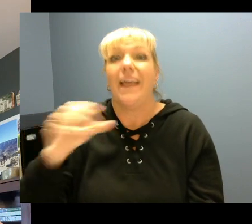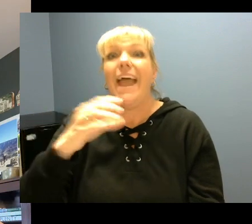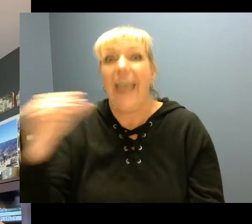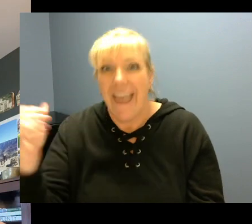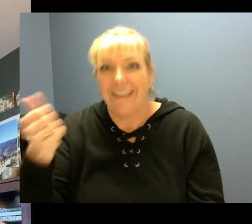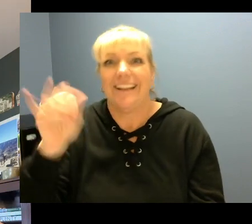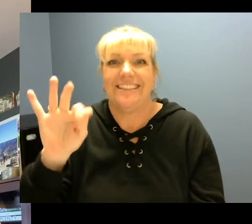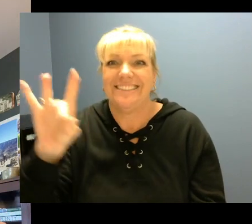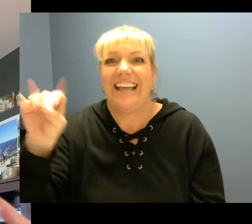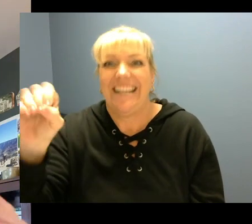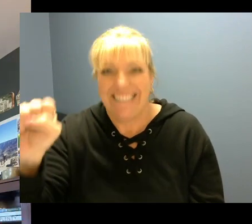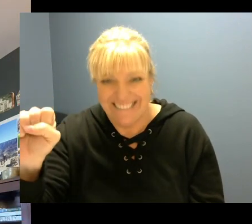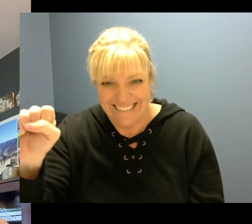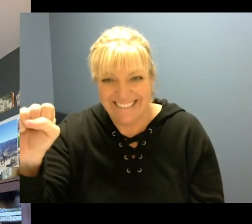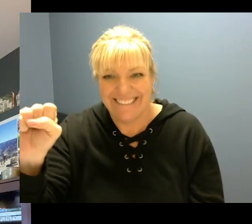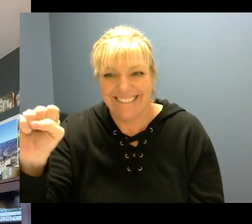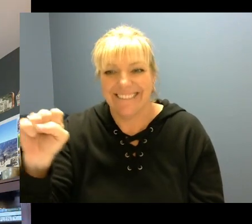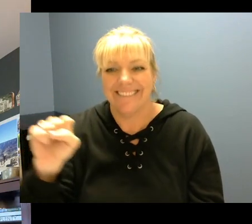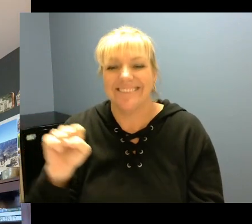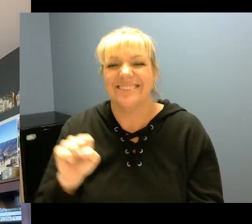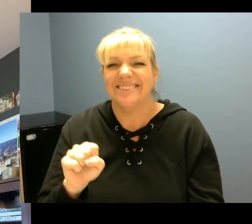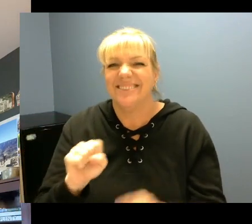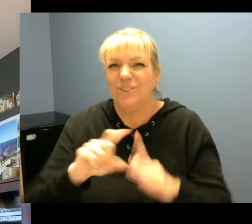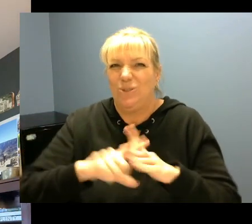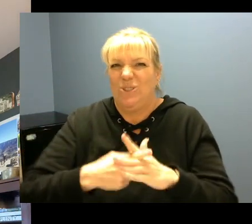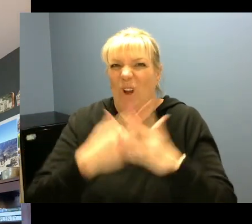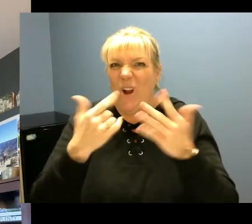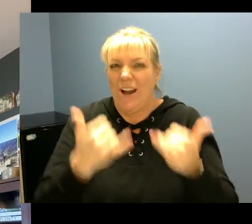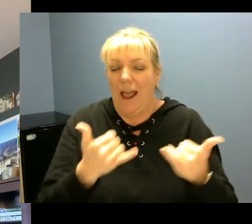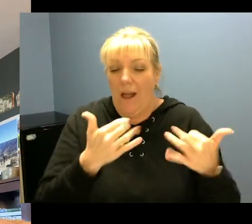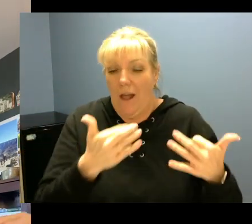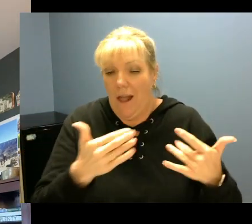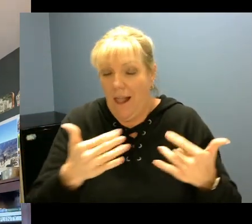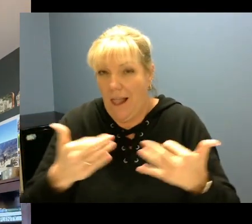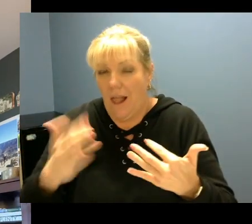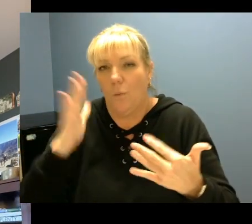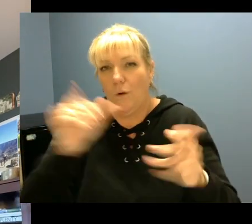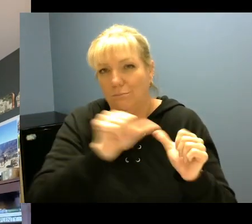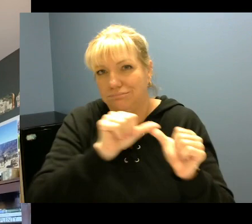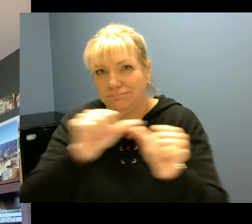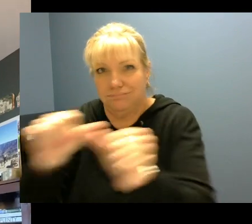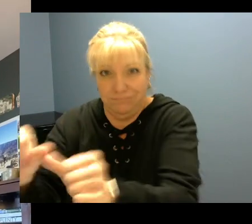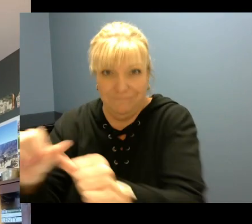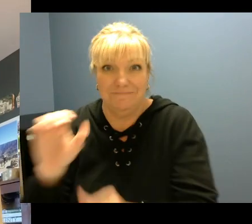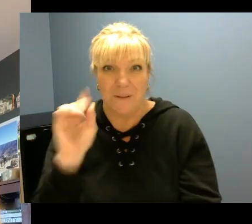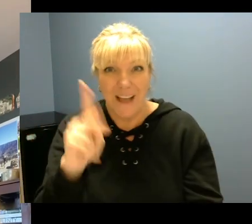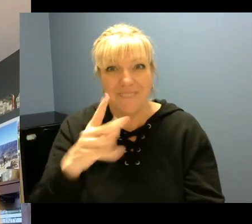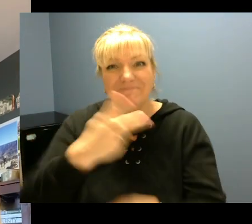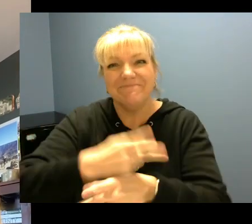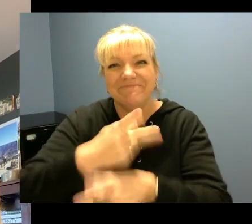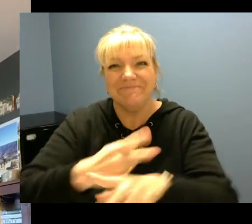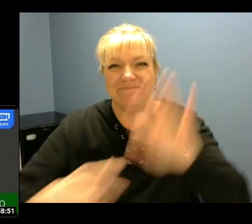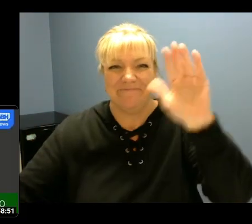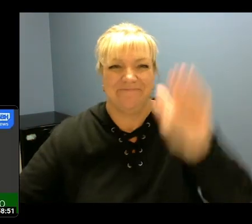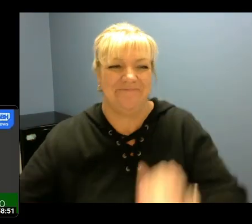the 1980s. So some of the things that we've got here, we're building to see later too. All right.